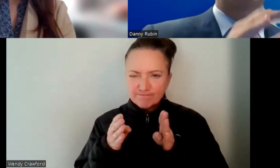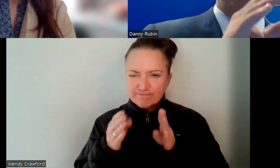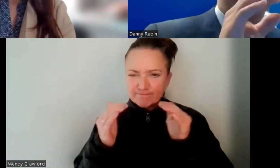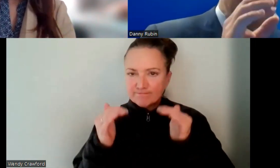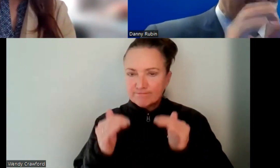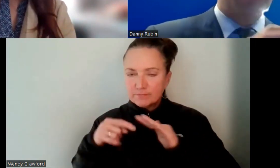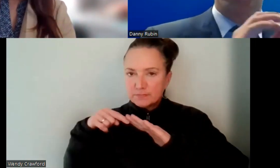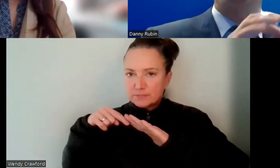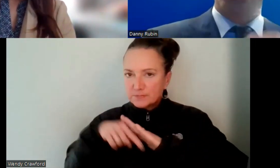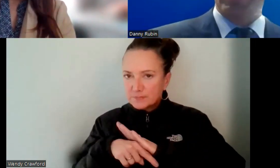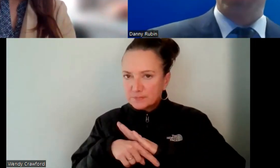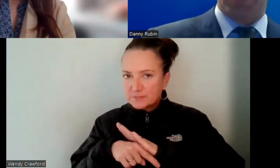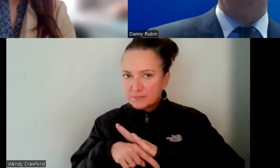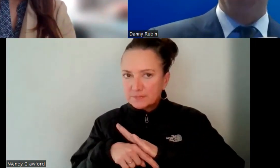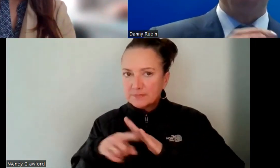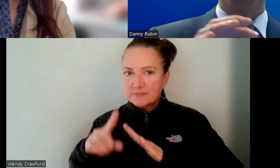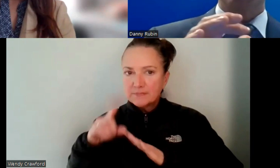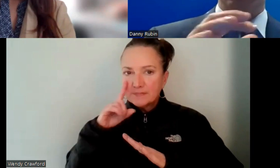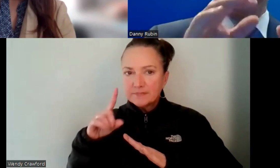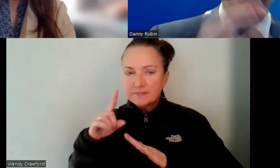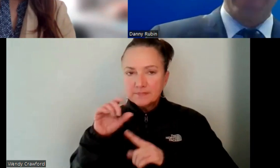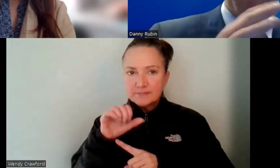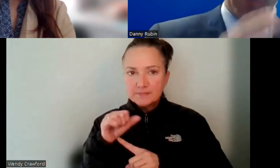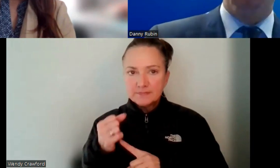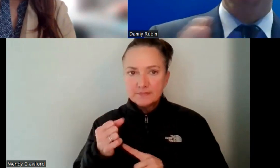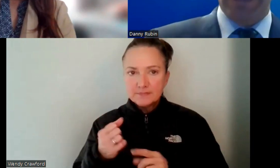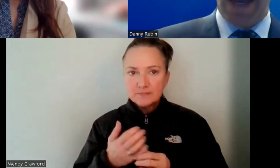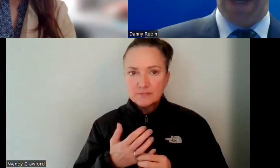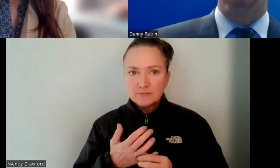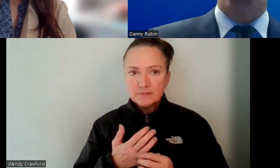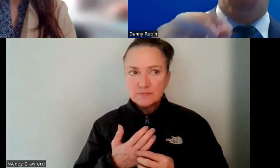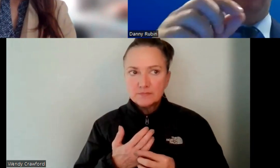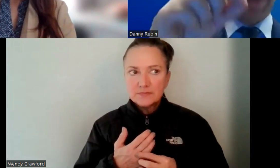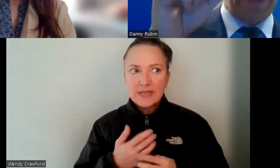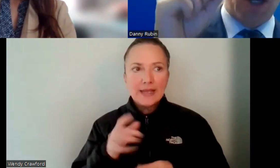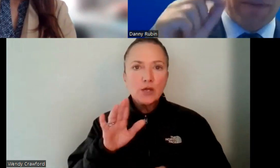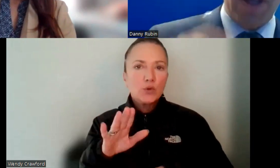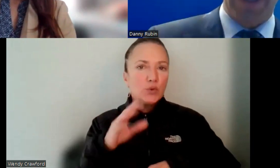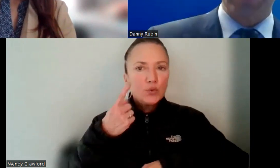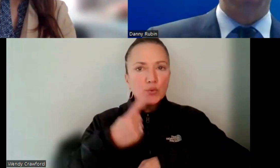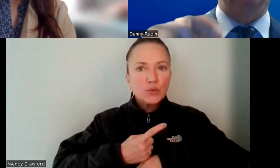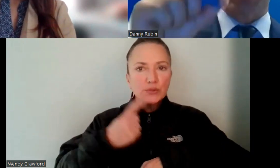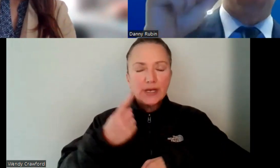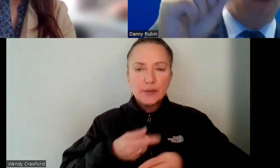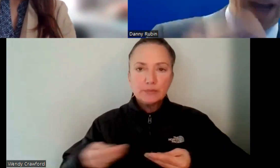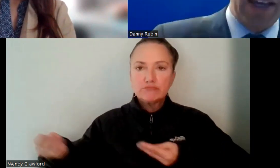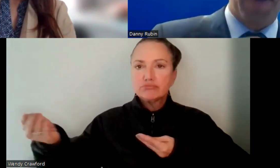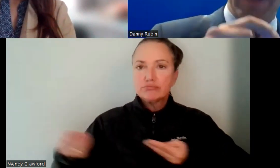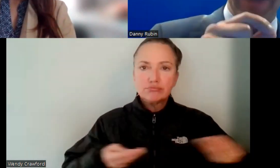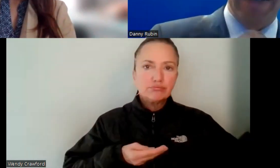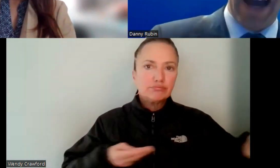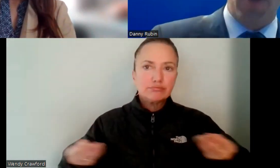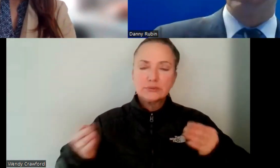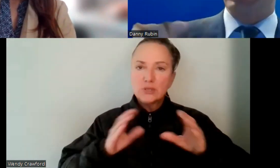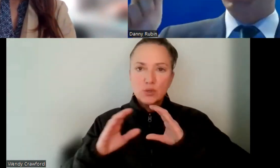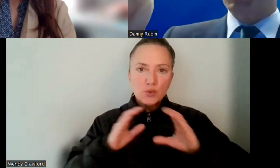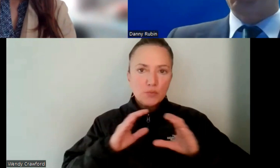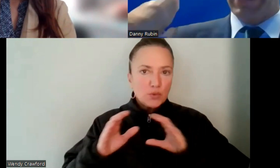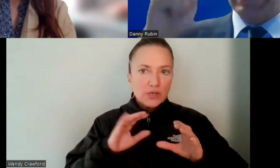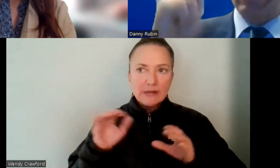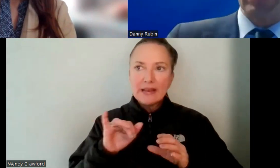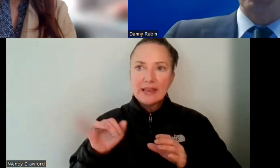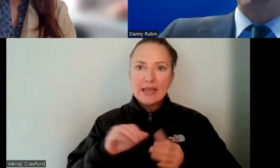bit. Think of a situation in the flow of the day where like communication, like, is it writing things down?